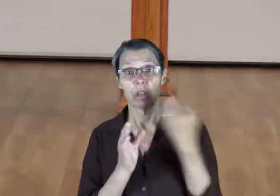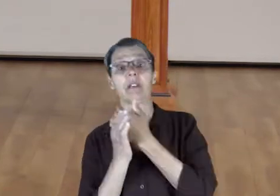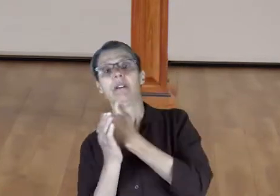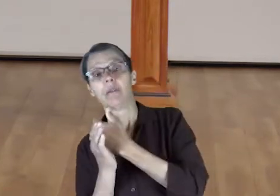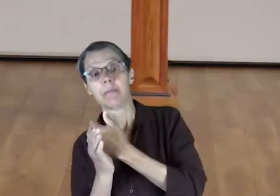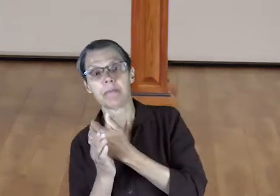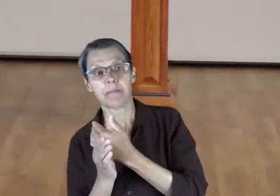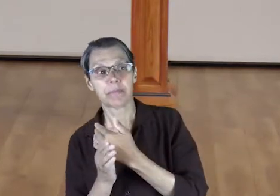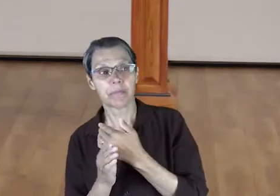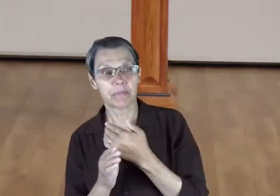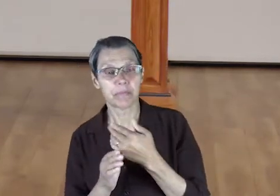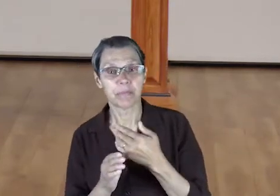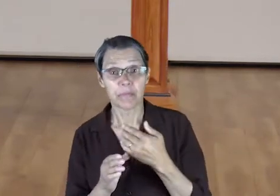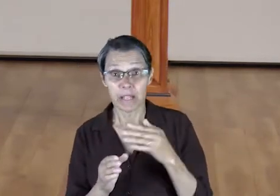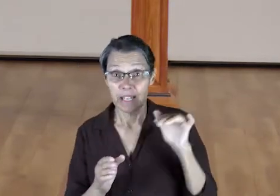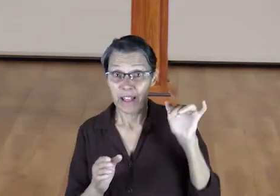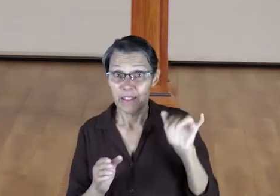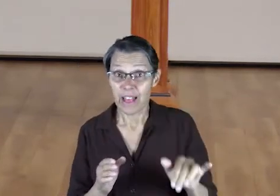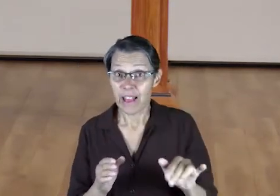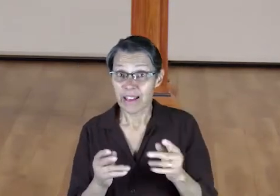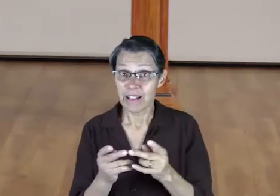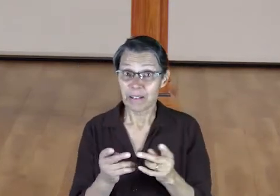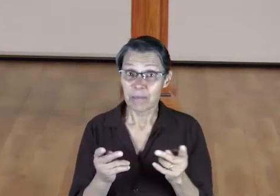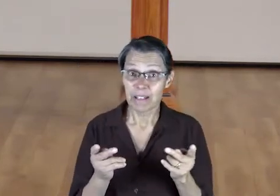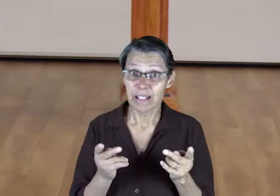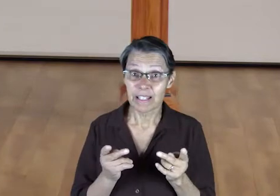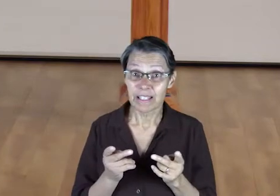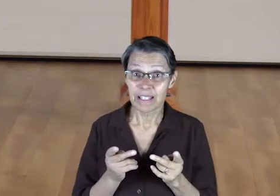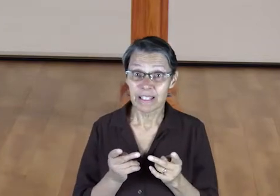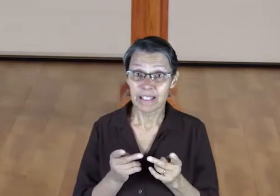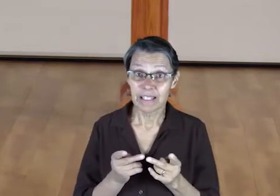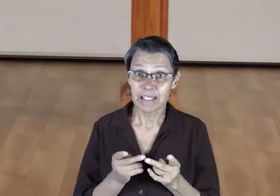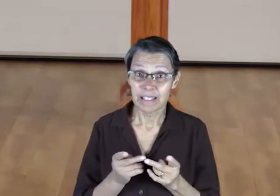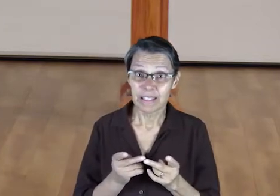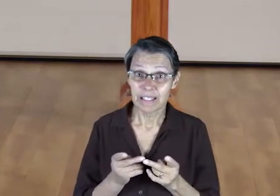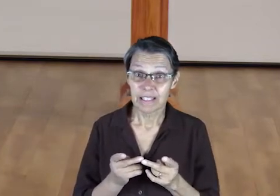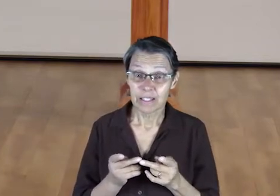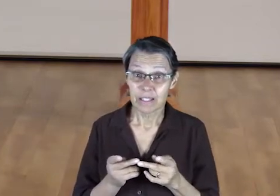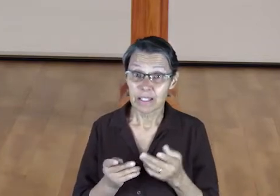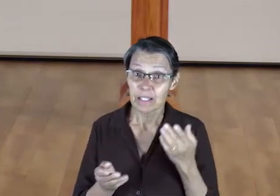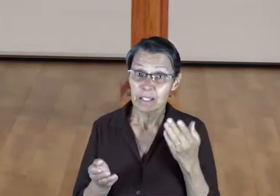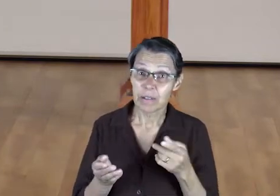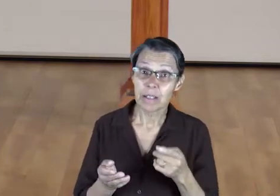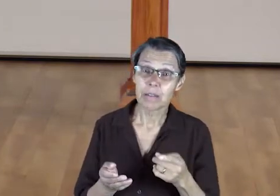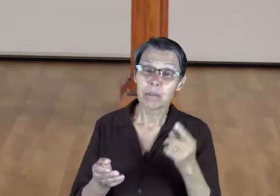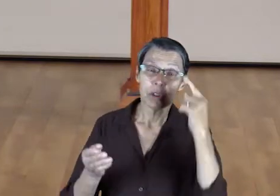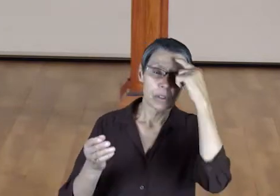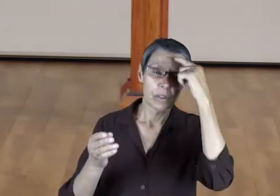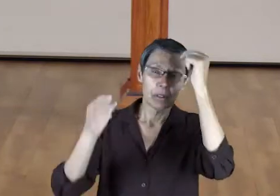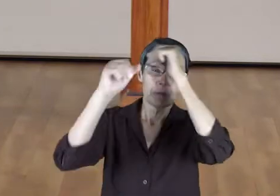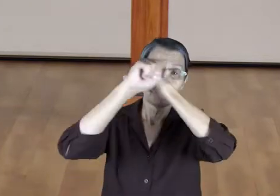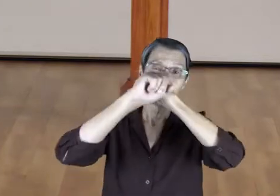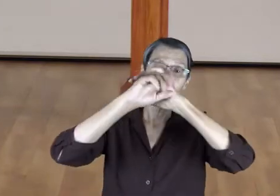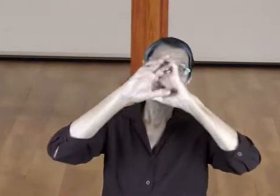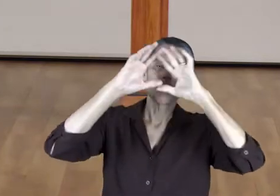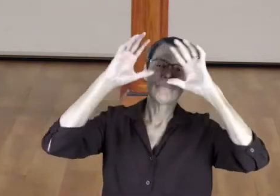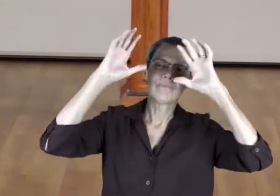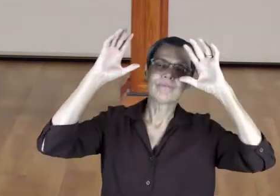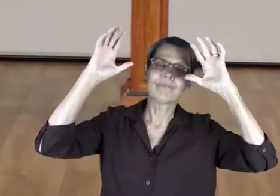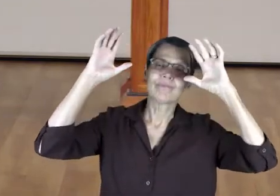to be interrupted. And maybe in that place, maybe you had